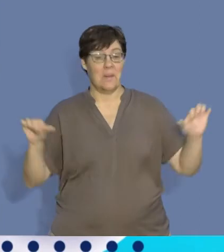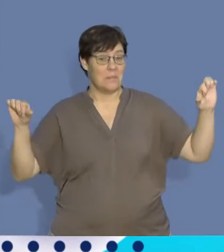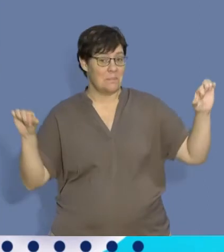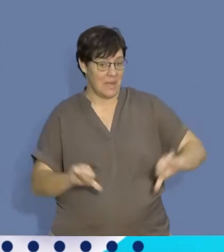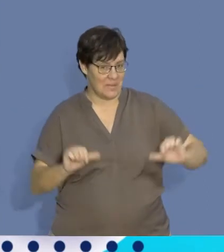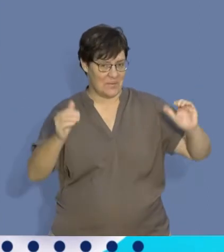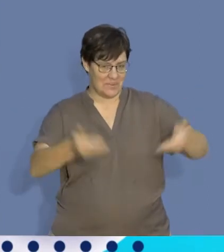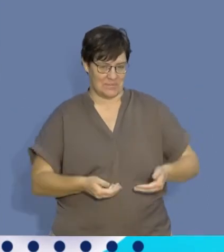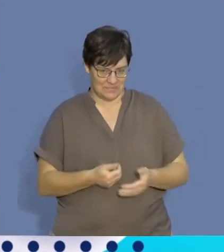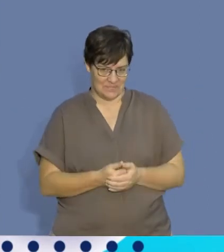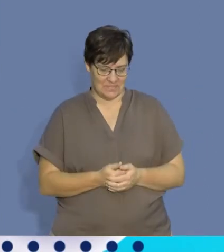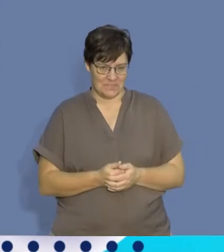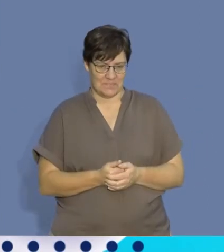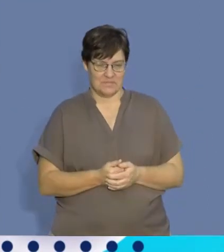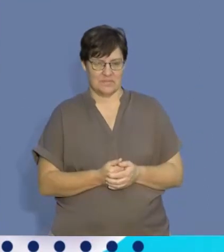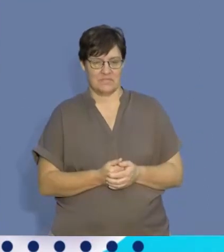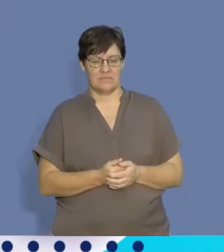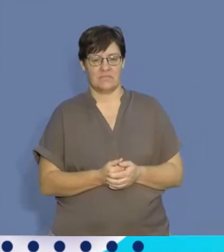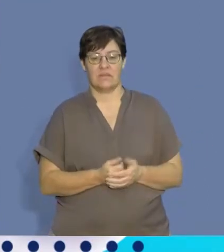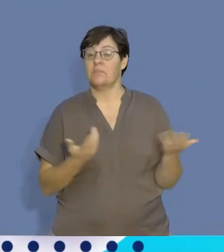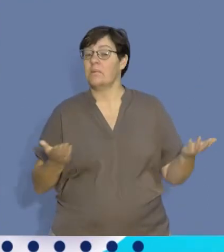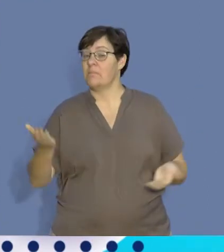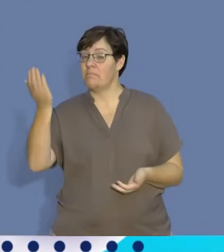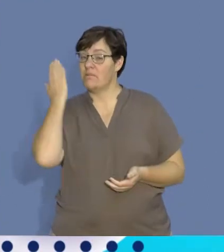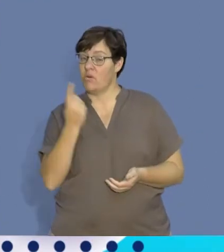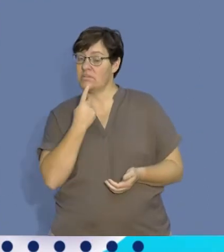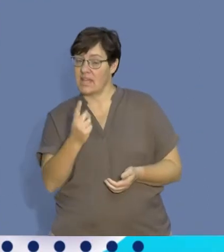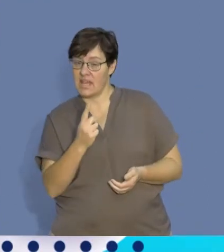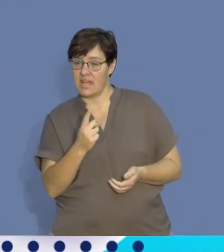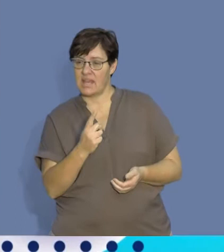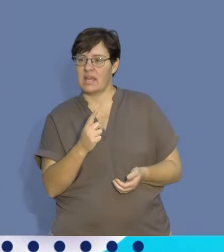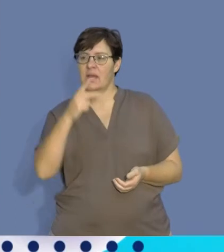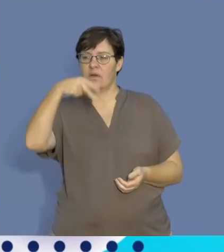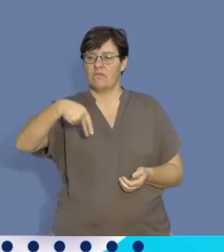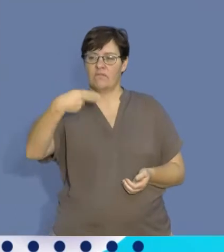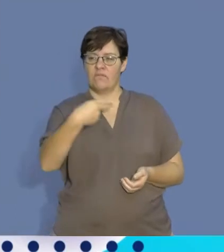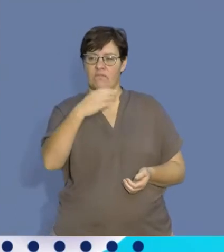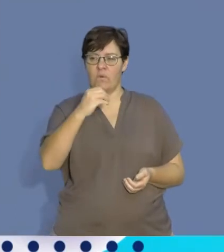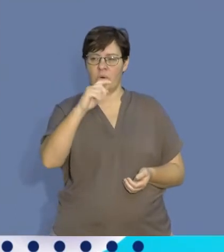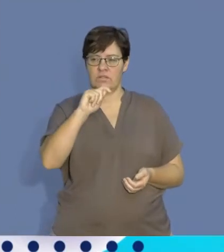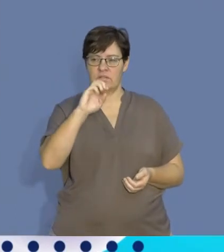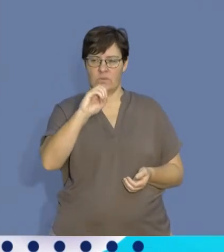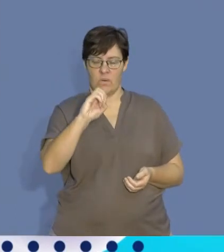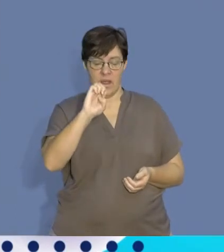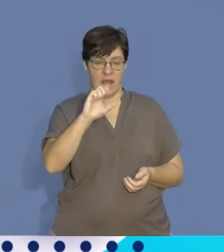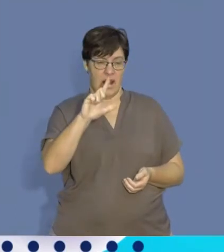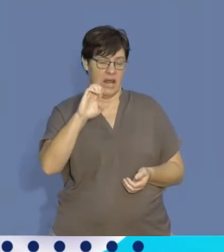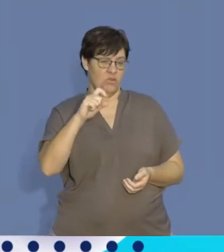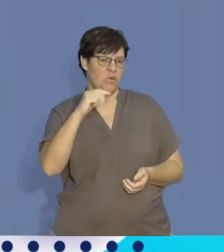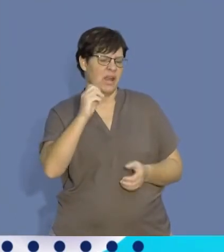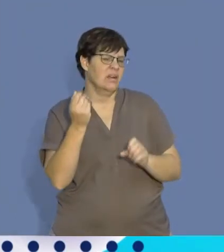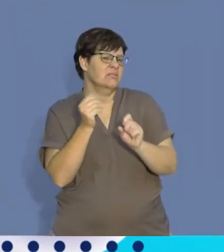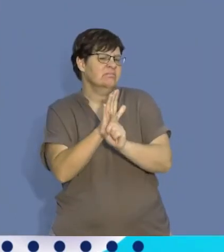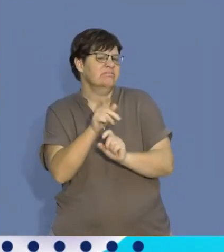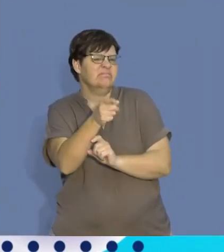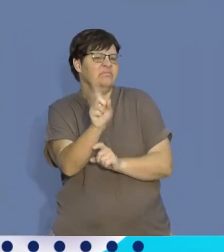Welcome back. Now, I mentioned what the photoelectric effect was. Now let's investigate it, because